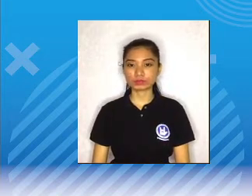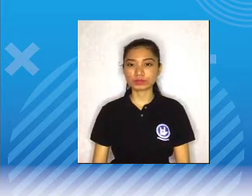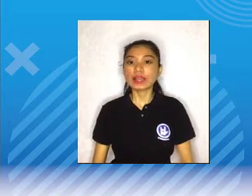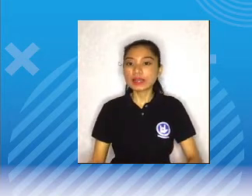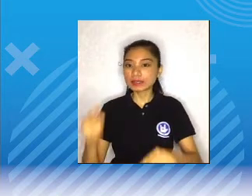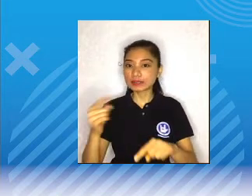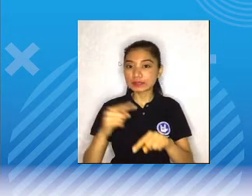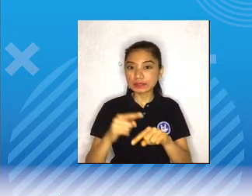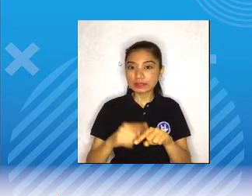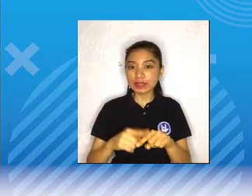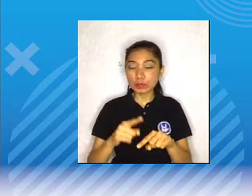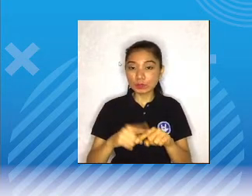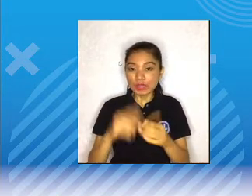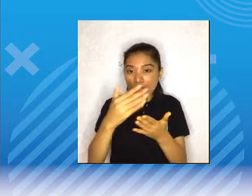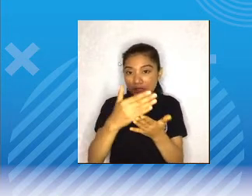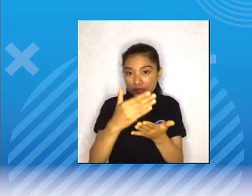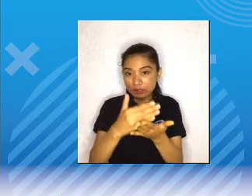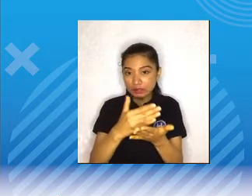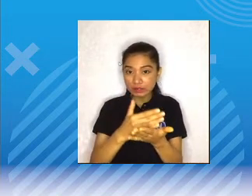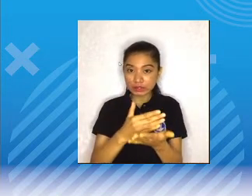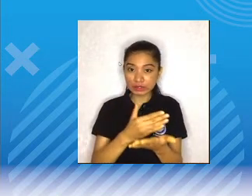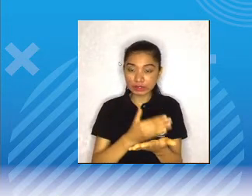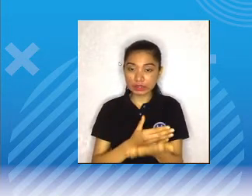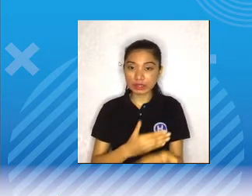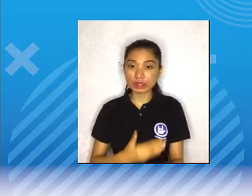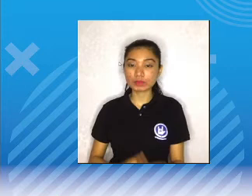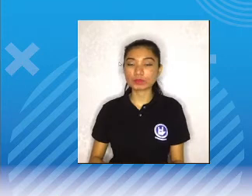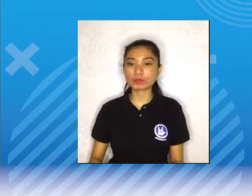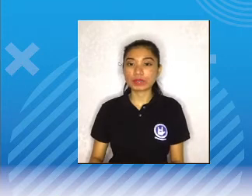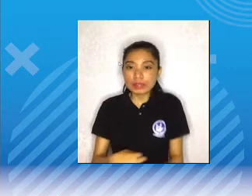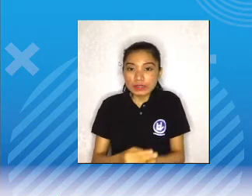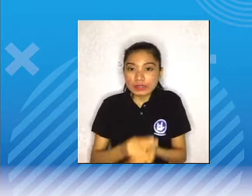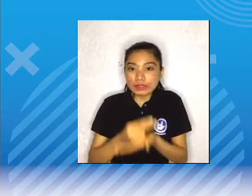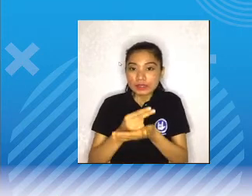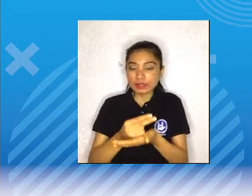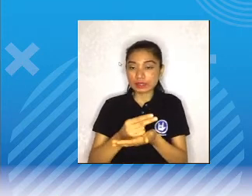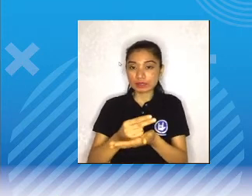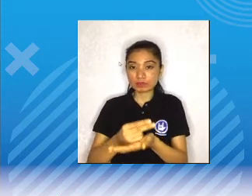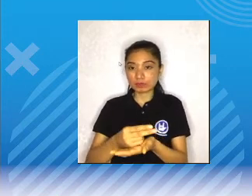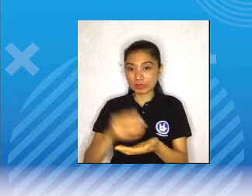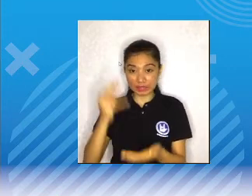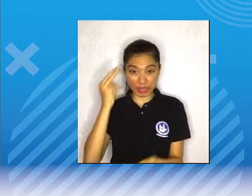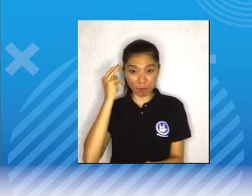para hindi masyadong mabigat. Pero ngayong pandemya,